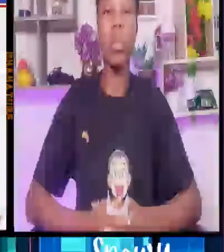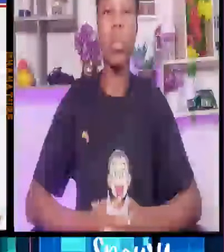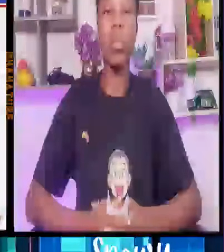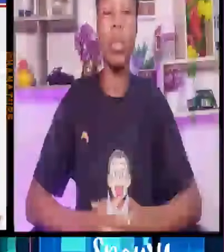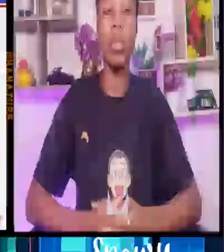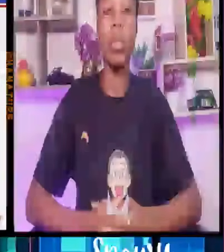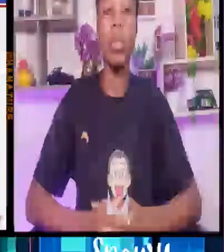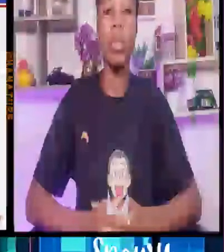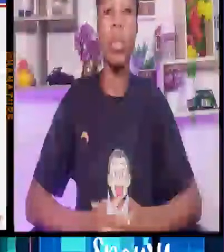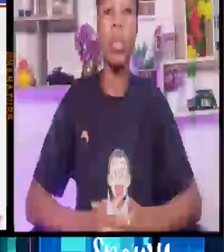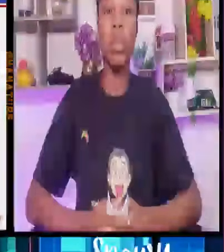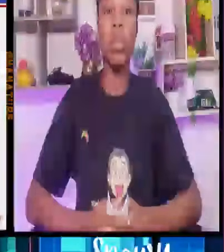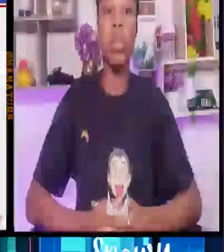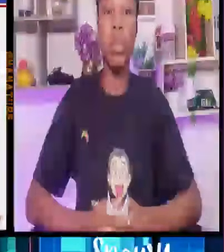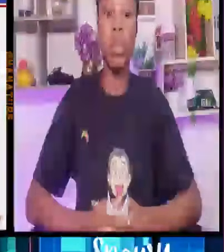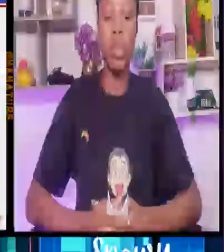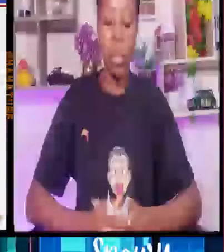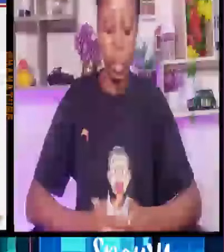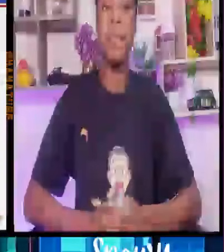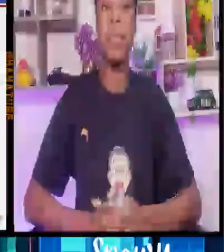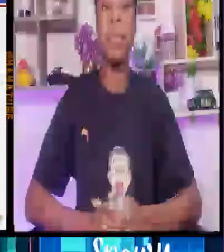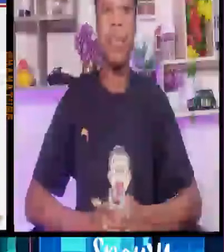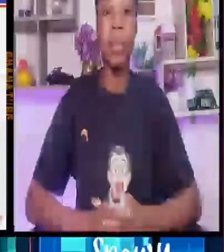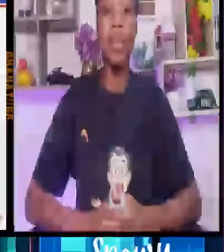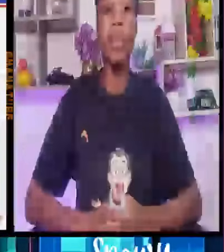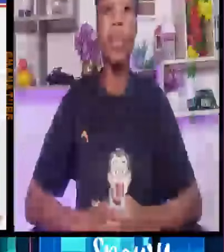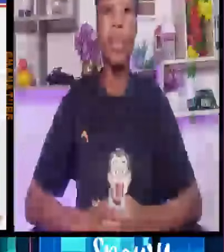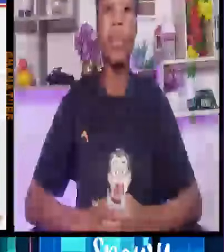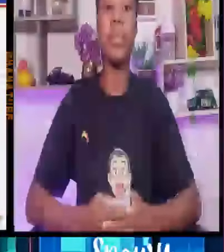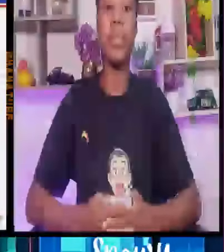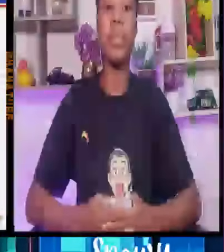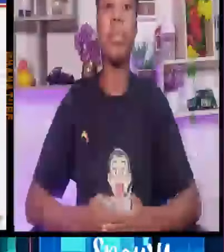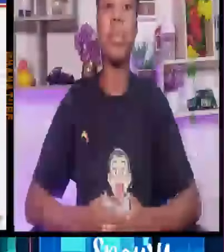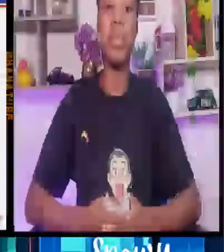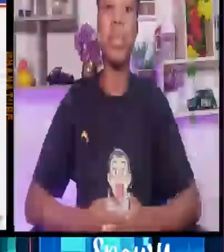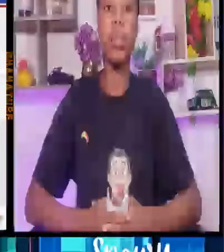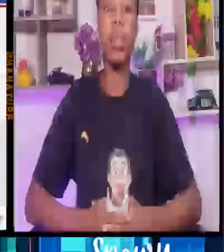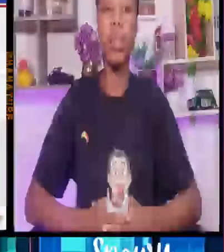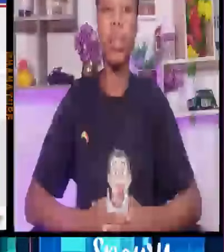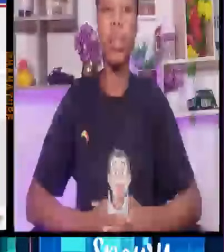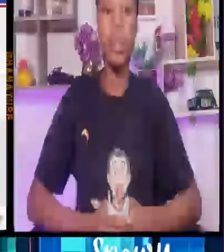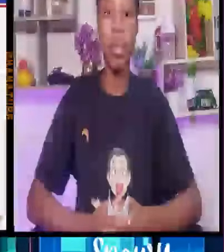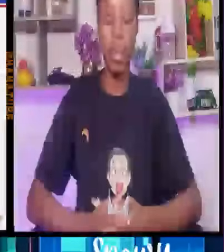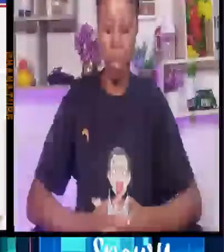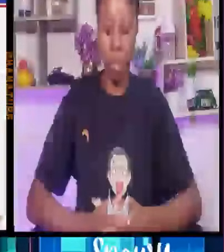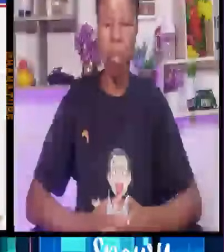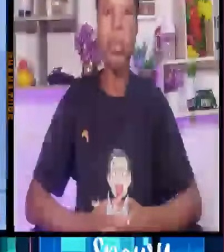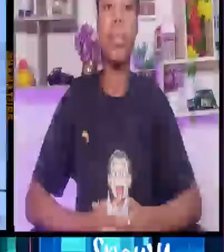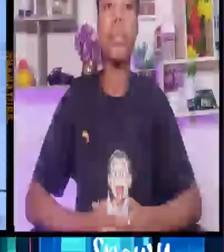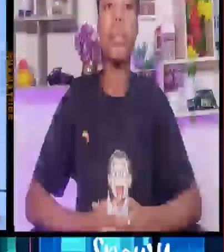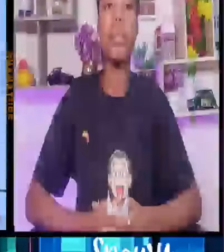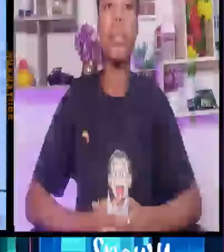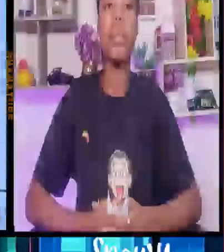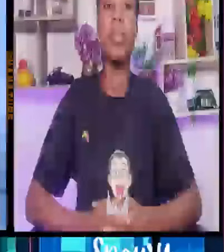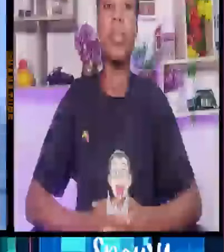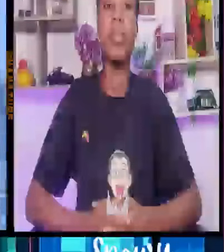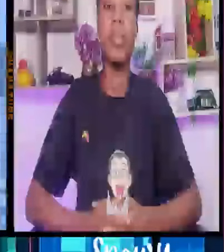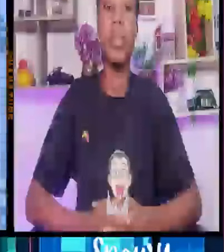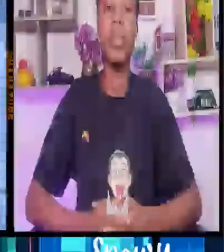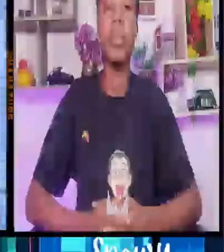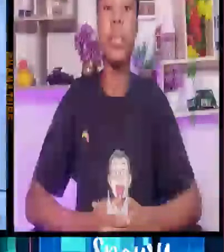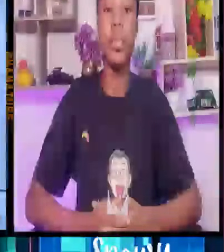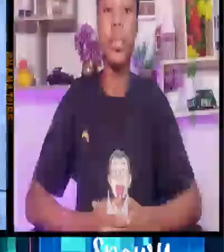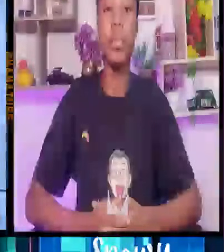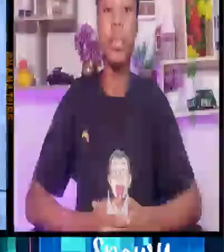studio is spokesperson for Kennedy Japan's camp, I should say, and he's a lawyer, Kwesi